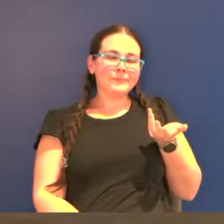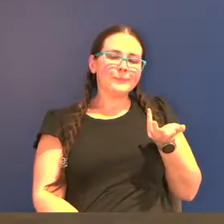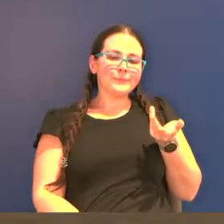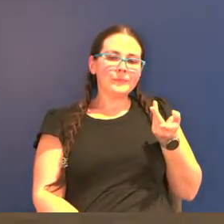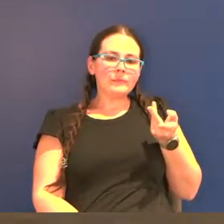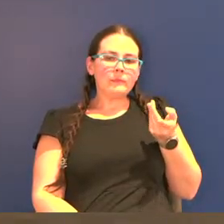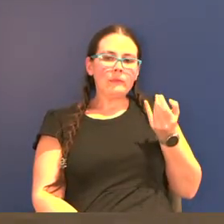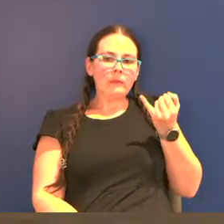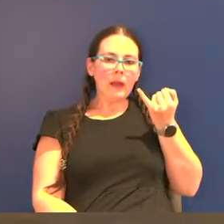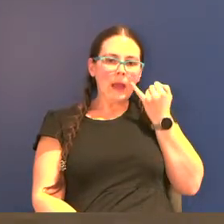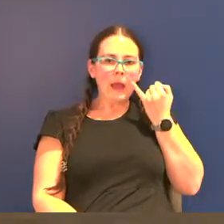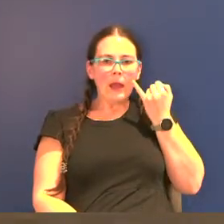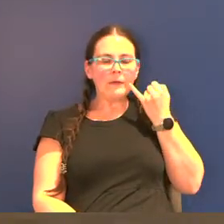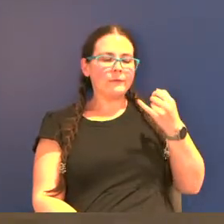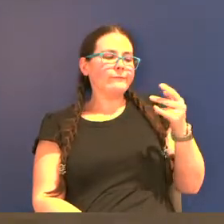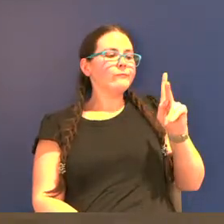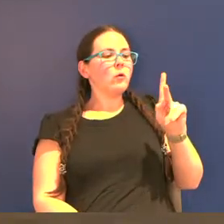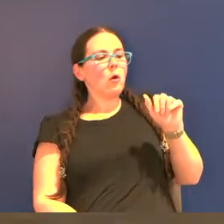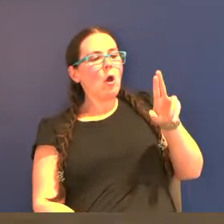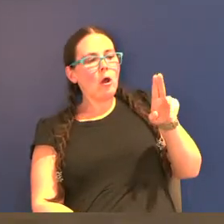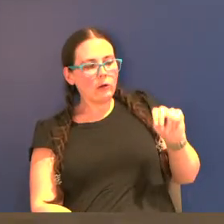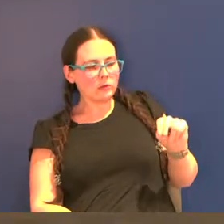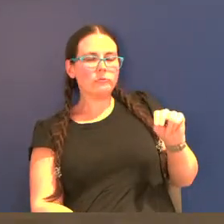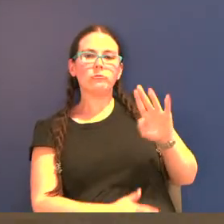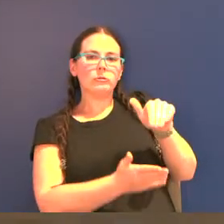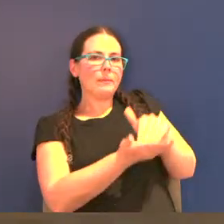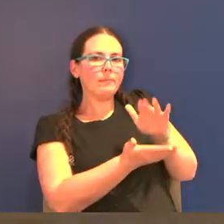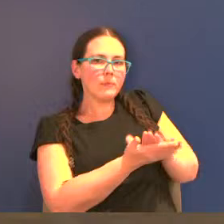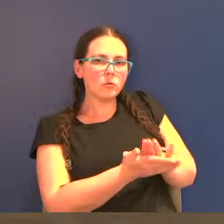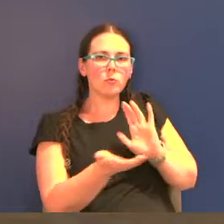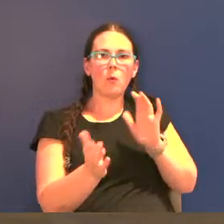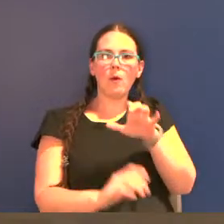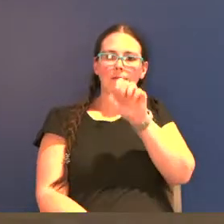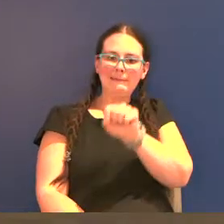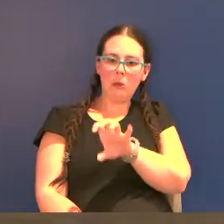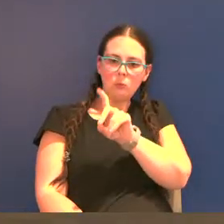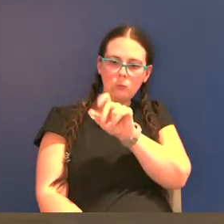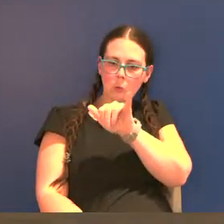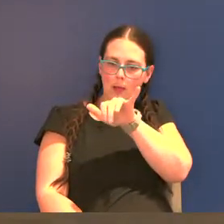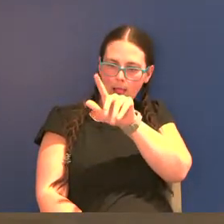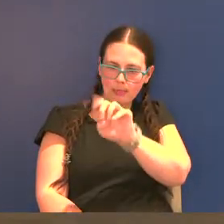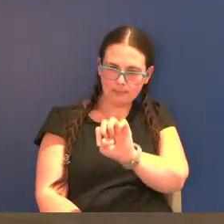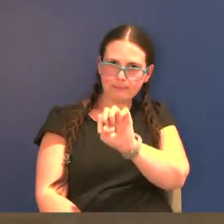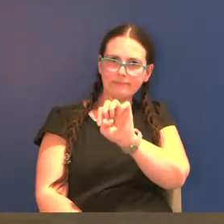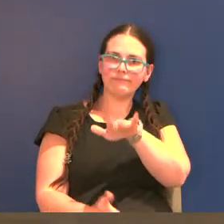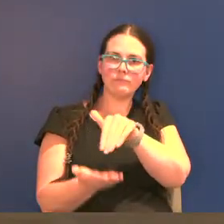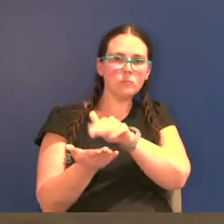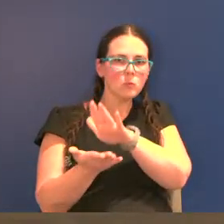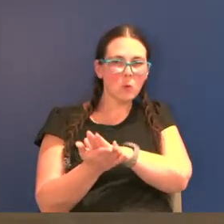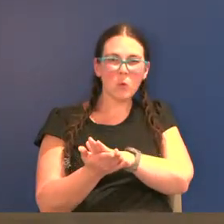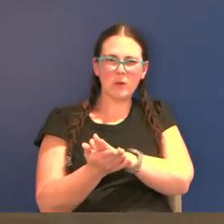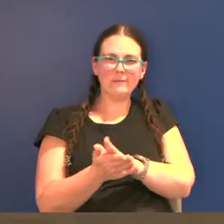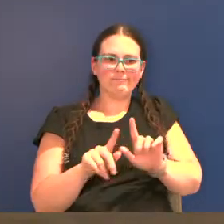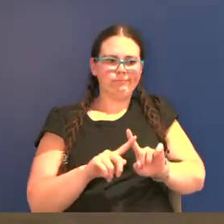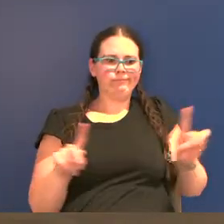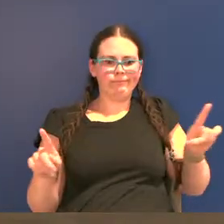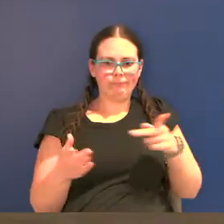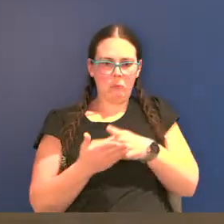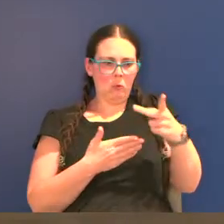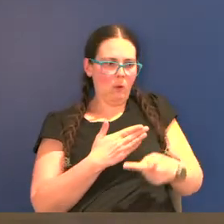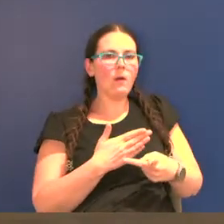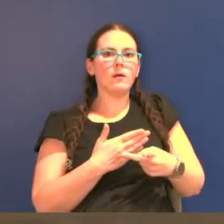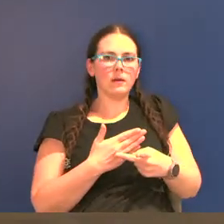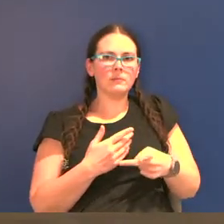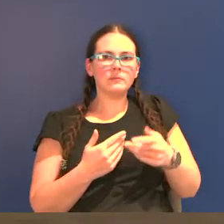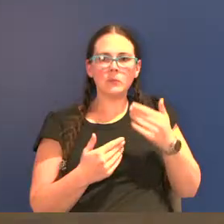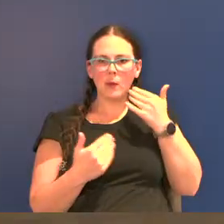programming we'd see at a Carnes Middle School or a South Doyle Middle School. We have a lot of those specialized programs